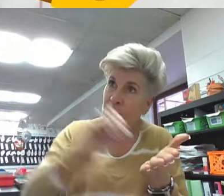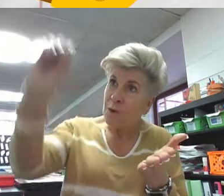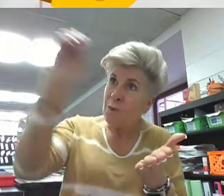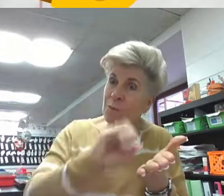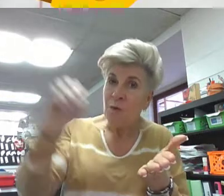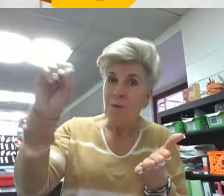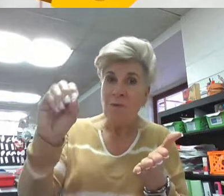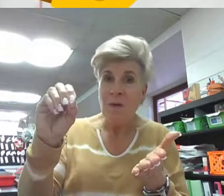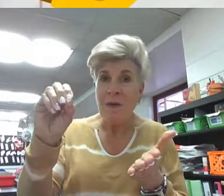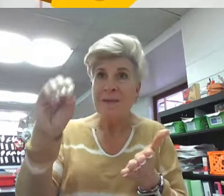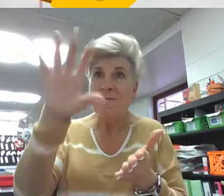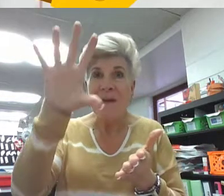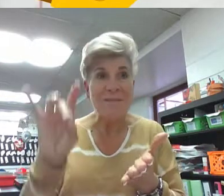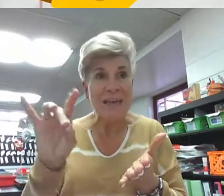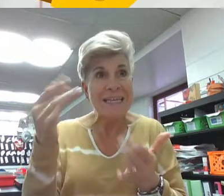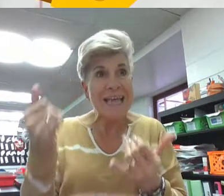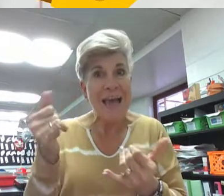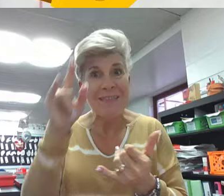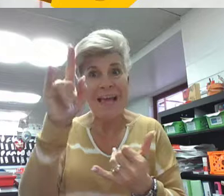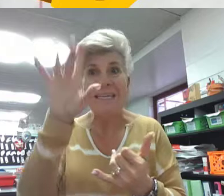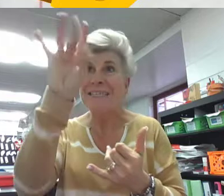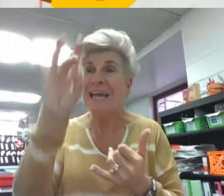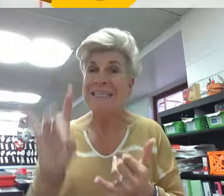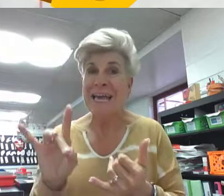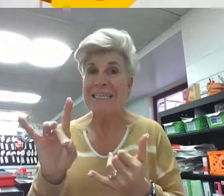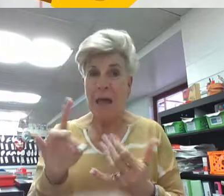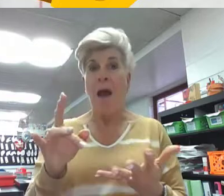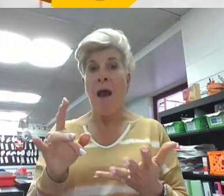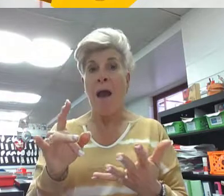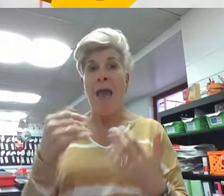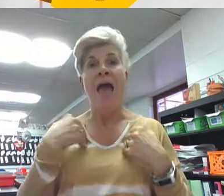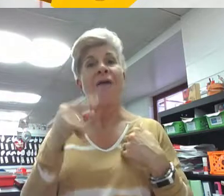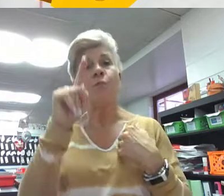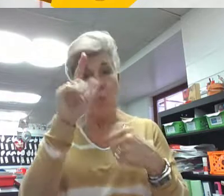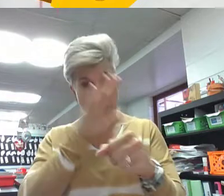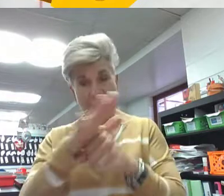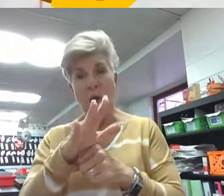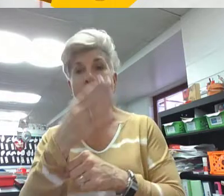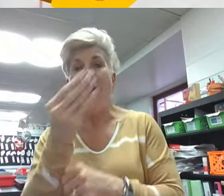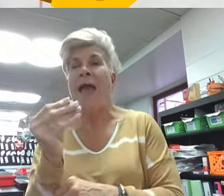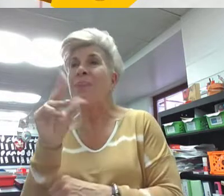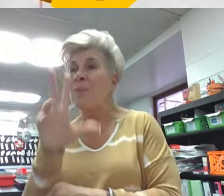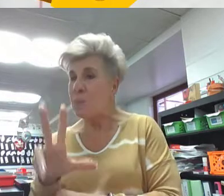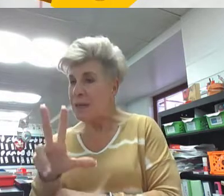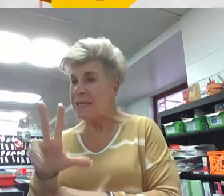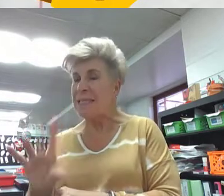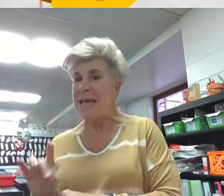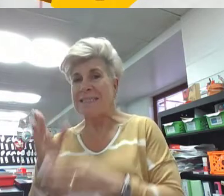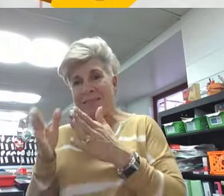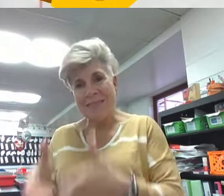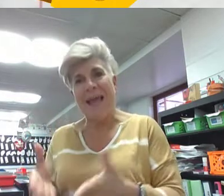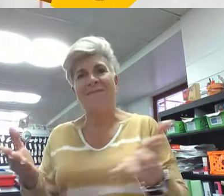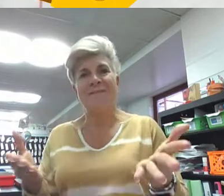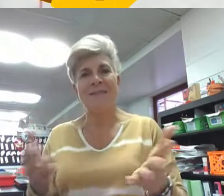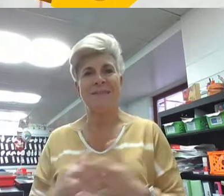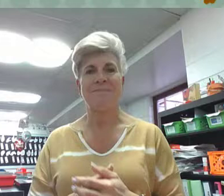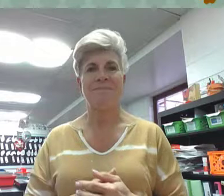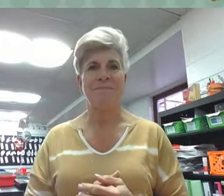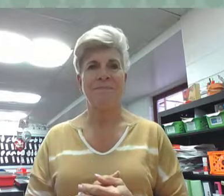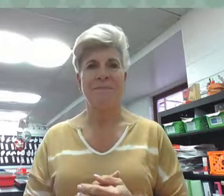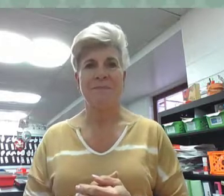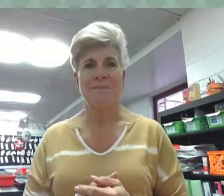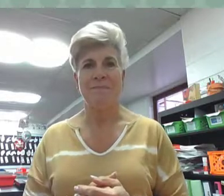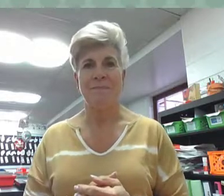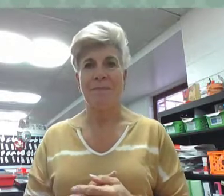the other pizza to make a whole. Now he had 1 whole and 3 eighths.